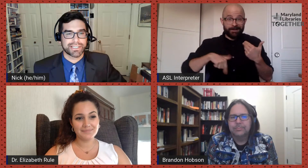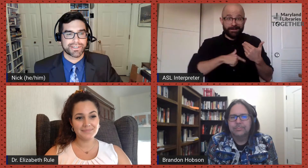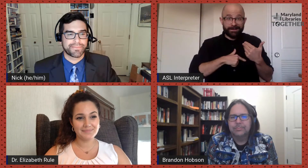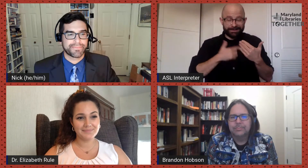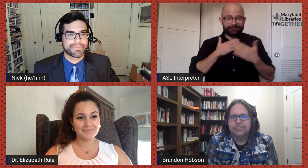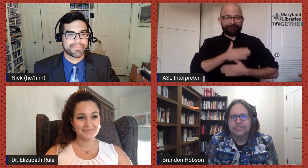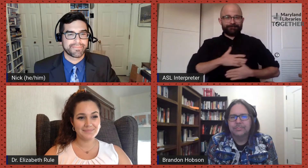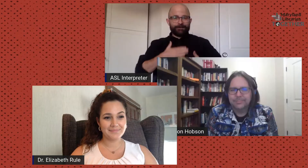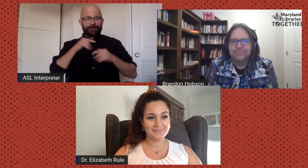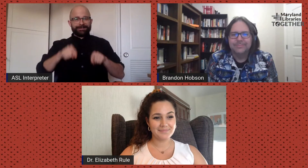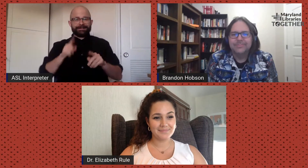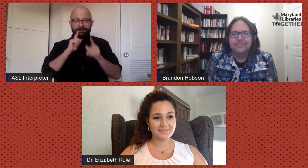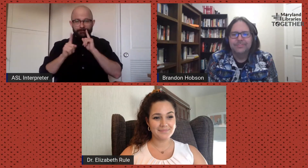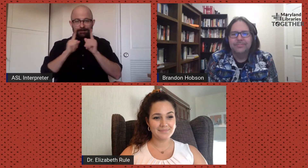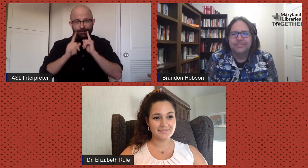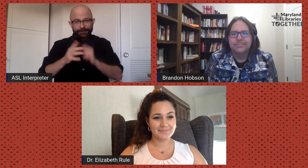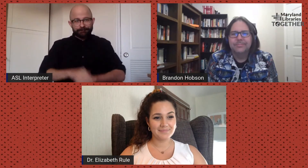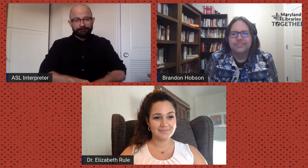the conversation.